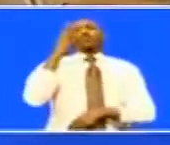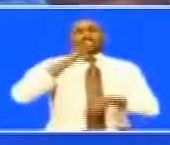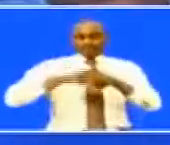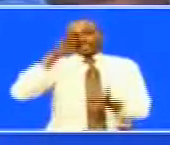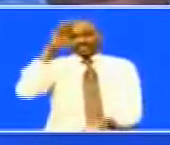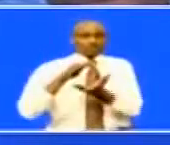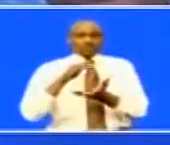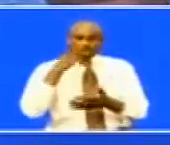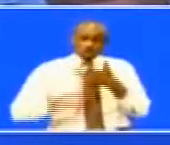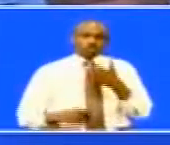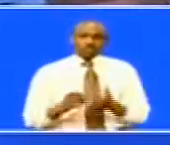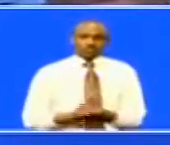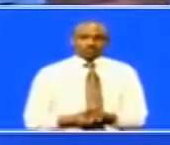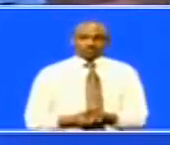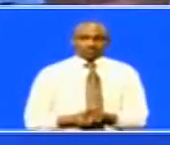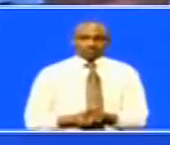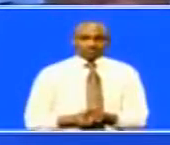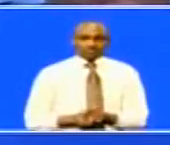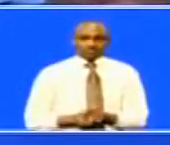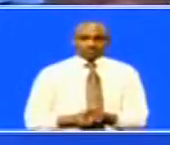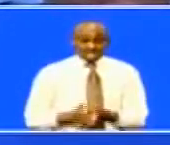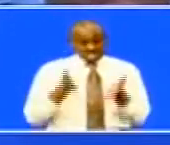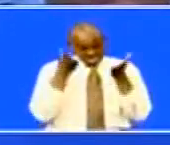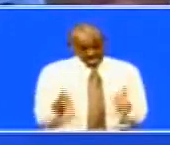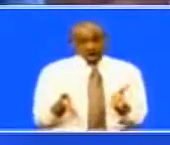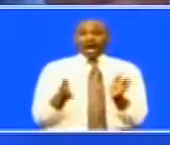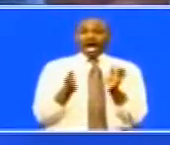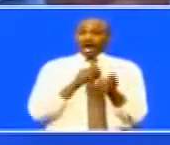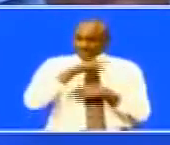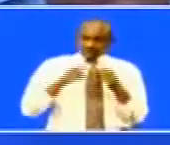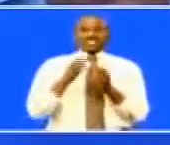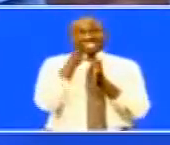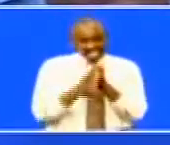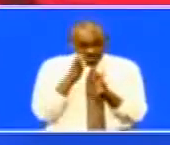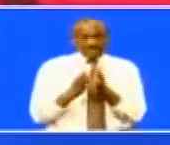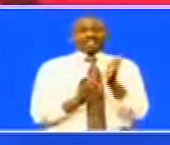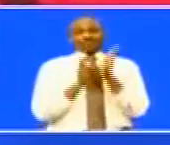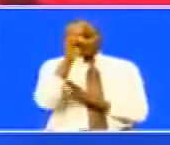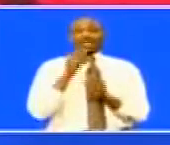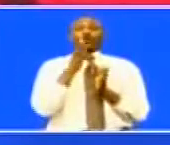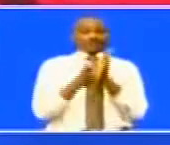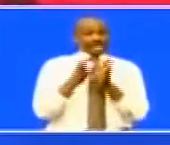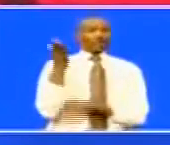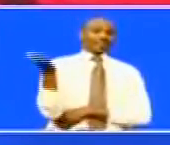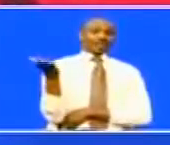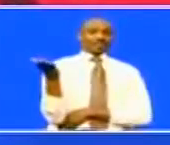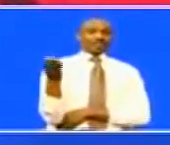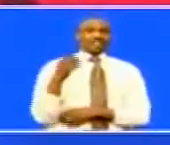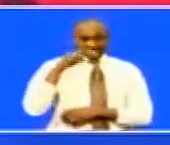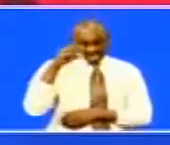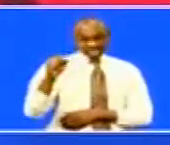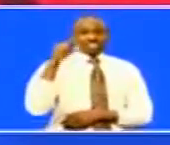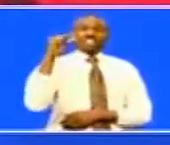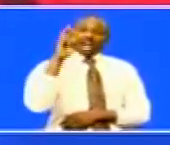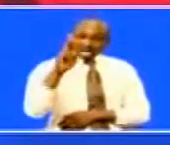4 times. With regard to the SDR, the development of our railway, I can